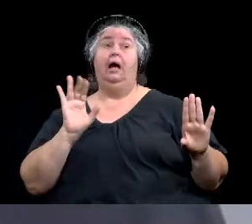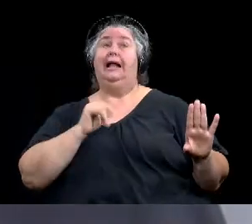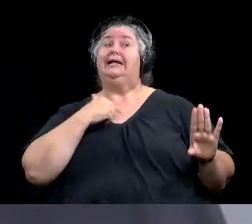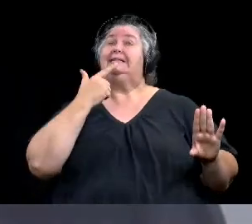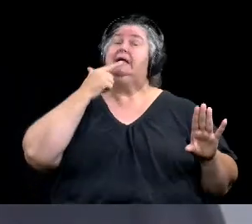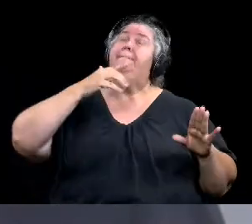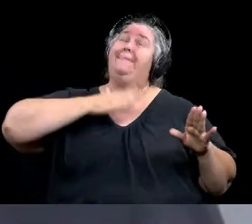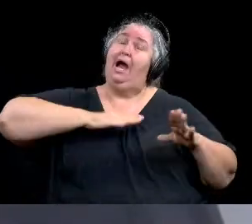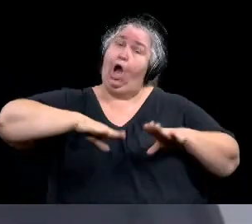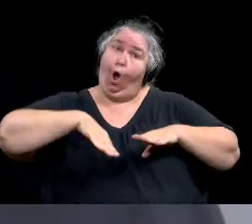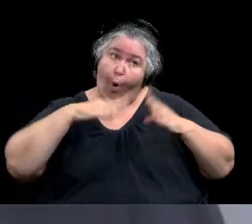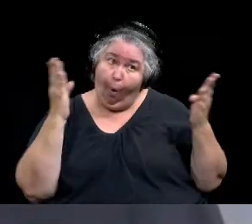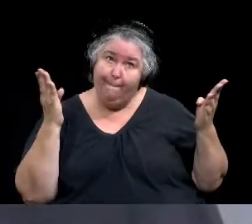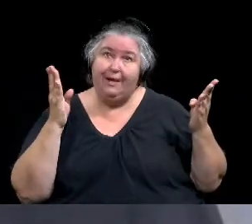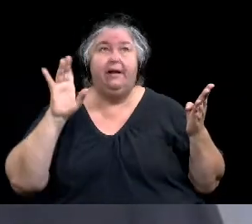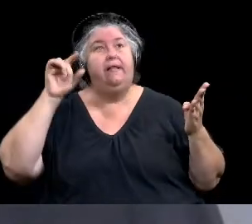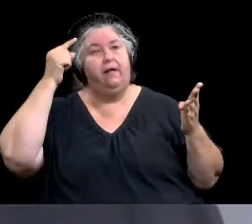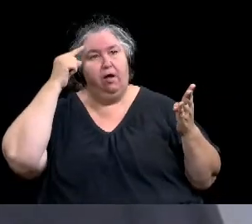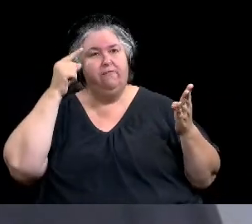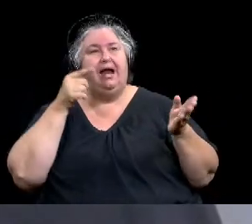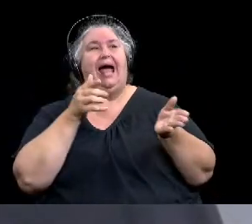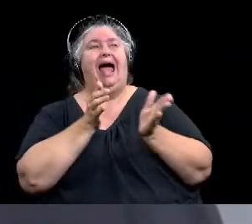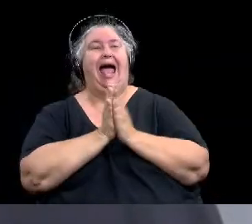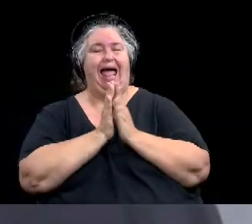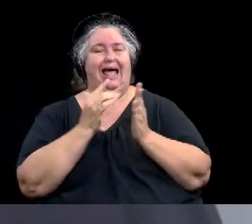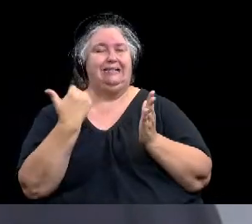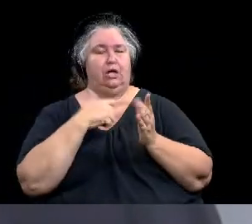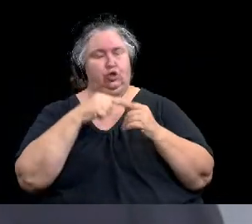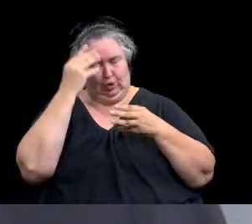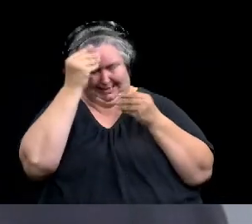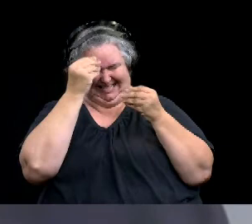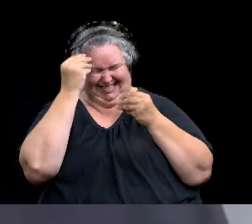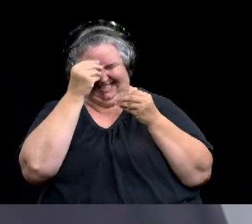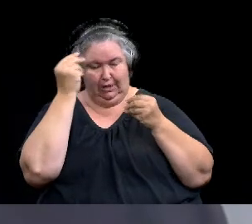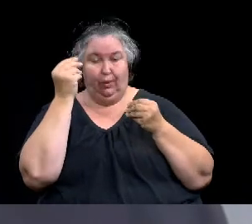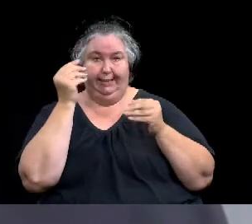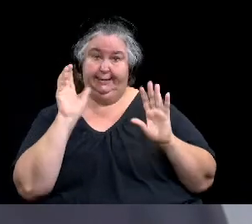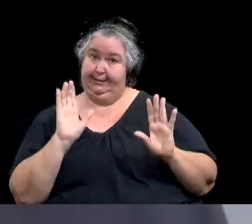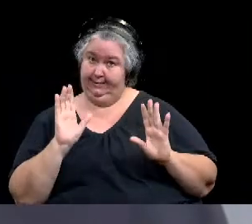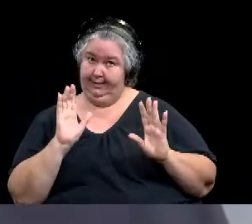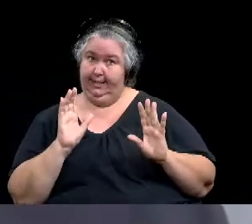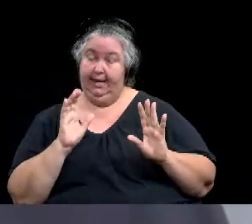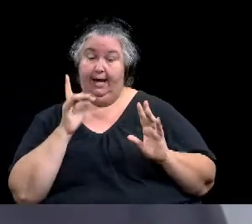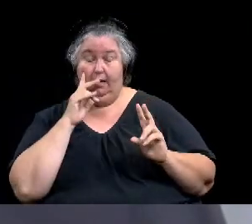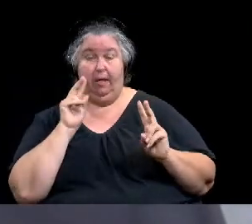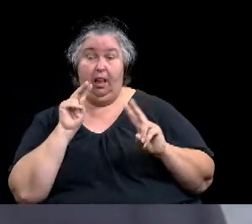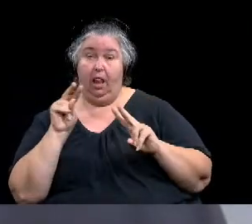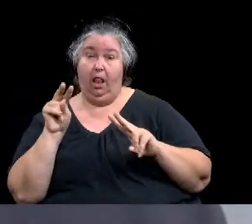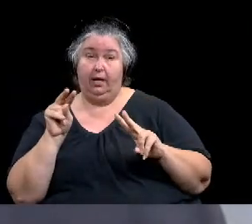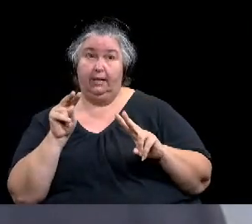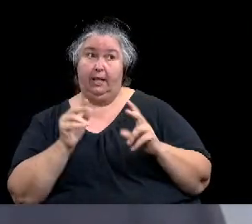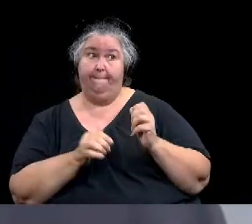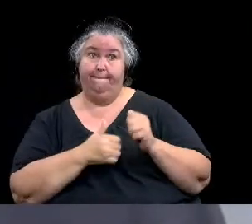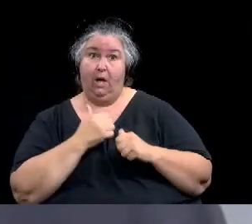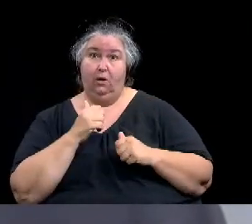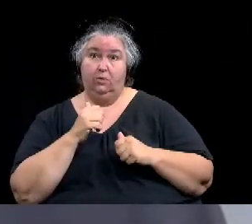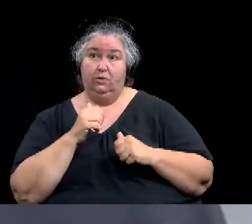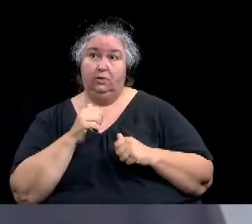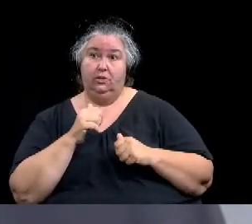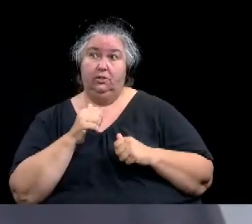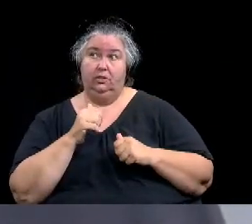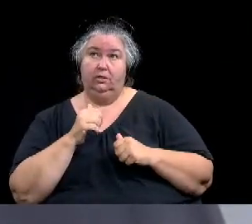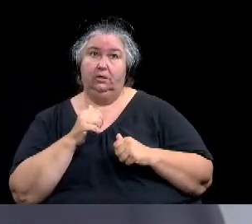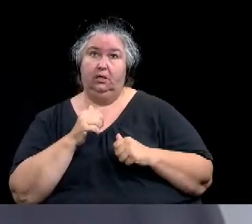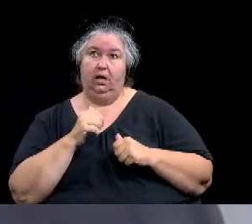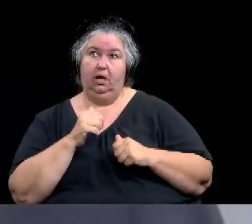the governor's asked us to take those in consideration. And it looking at most of those patrons